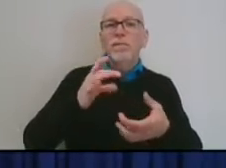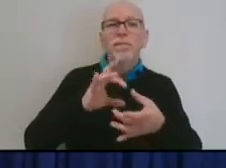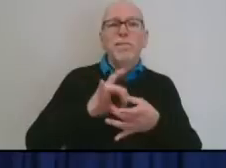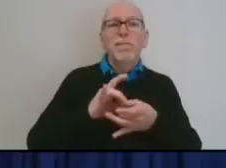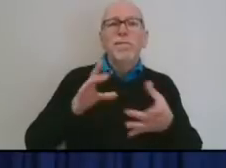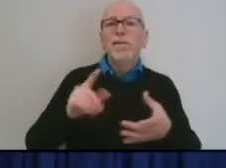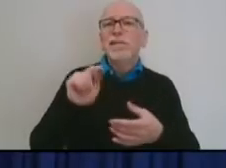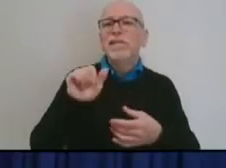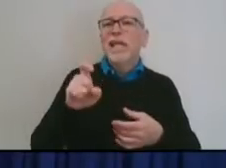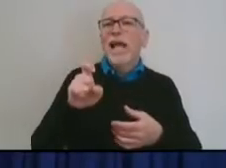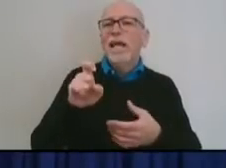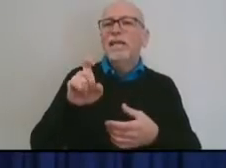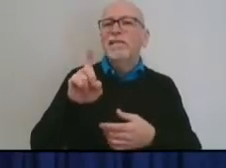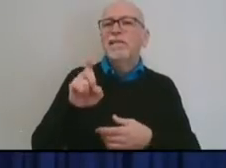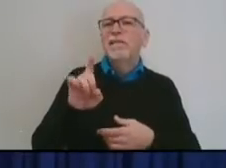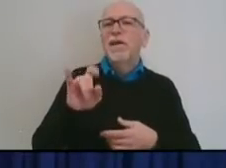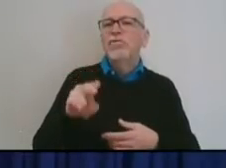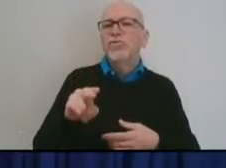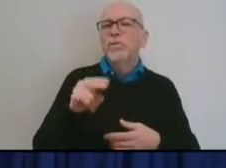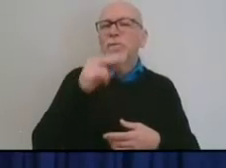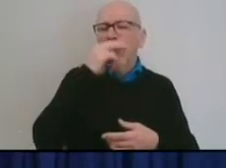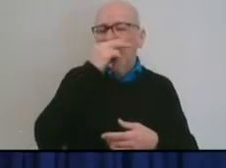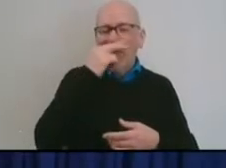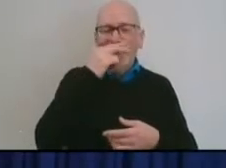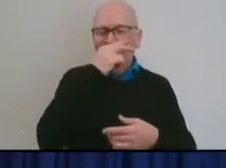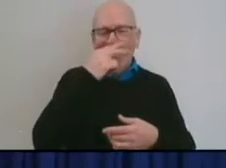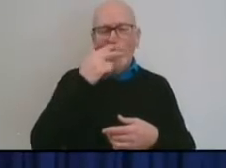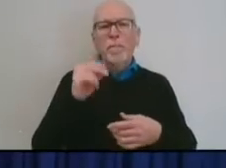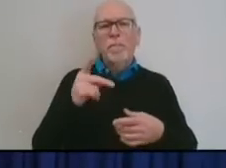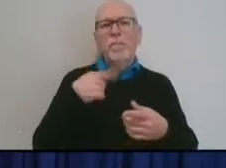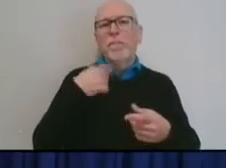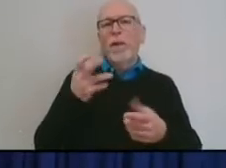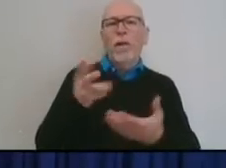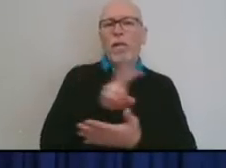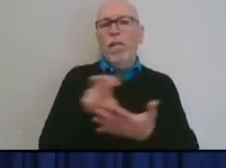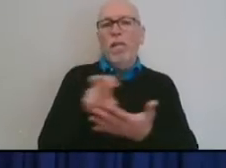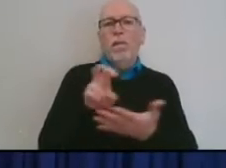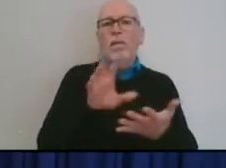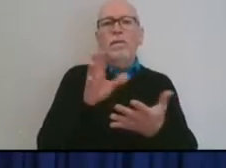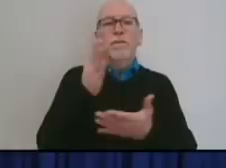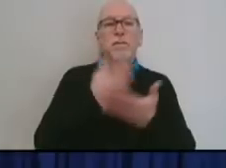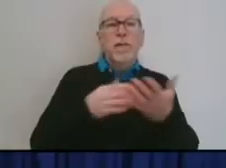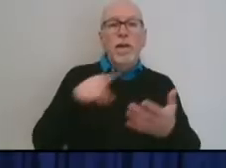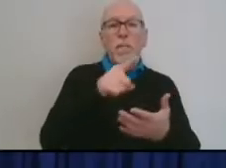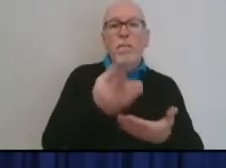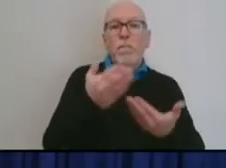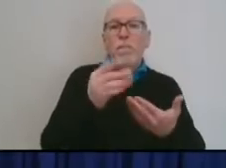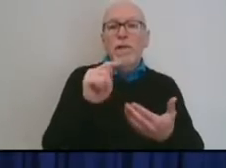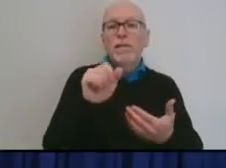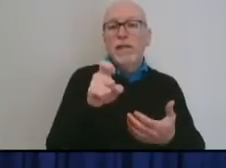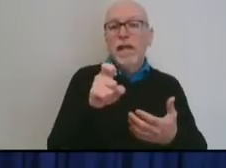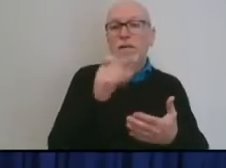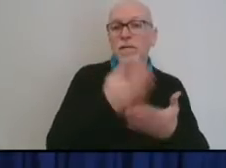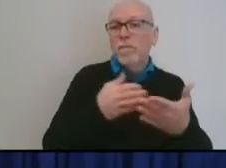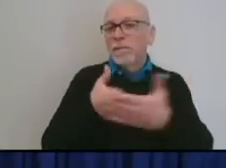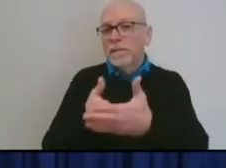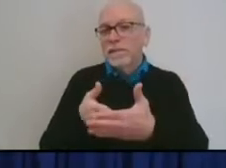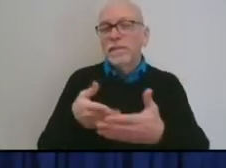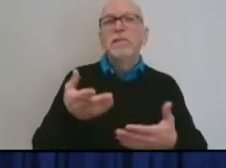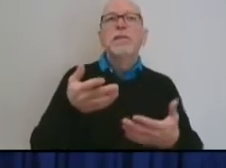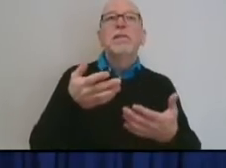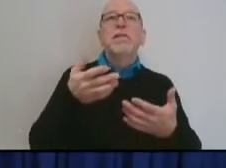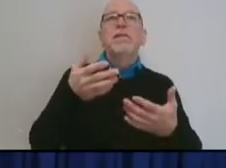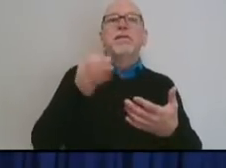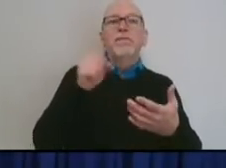tax deductions. A lot of states are kind of going back and forth on that. Some are closed those tax deductions. Have you folks looked at that?